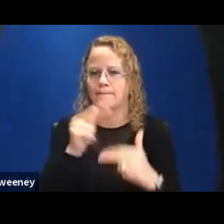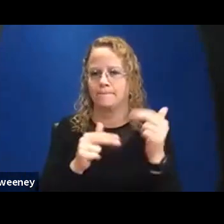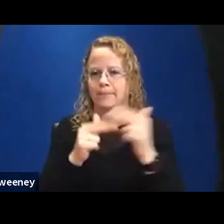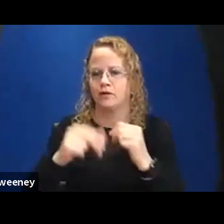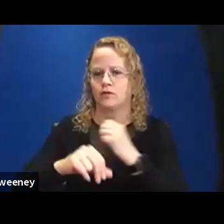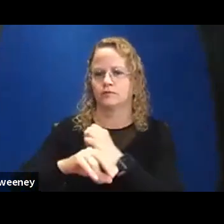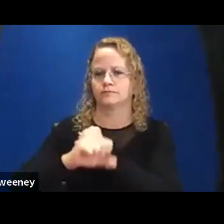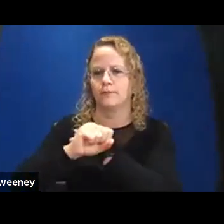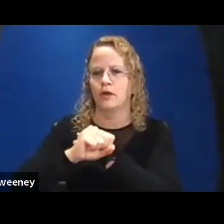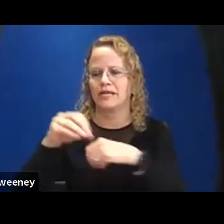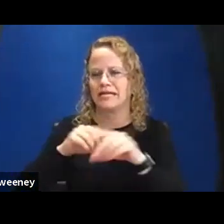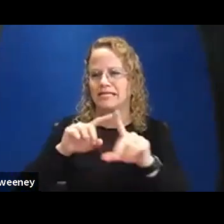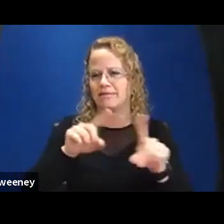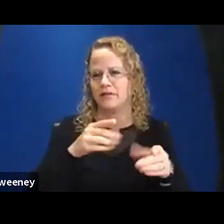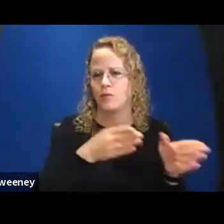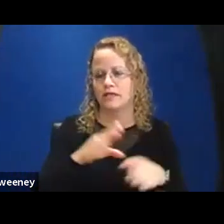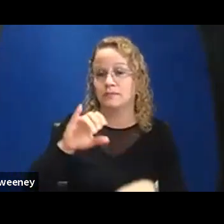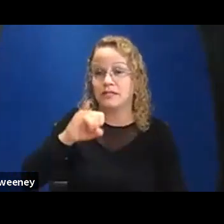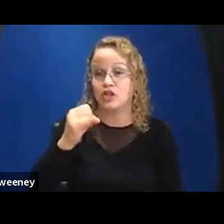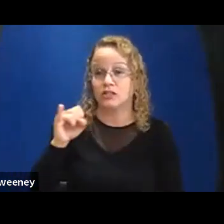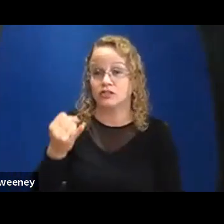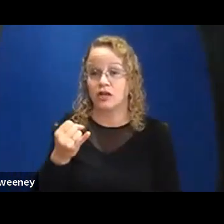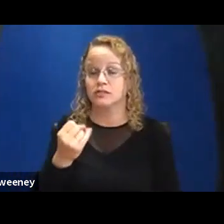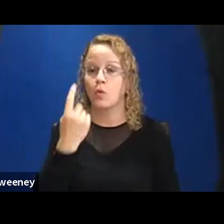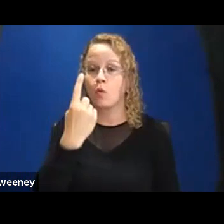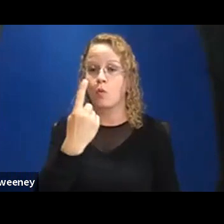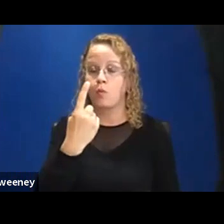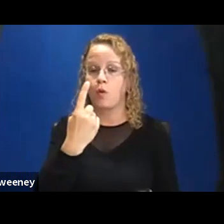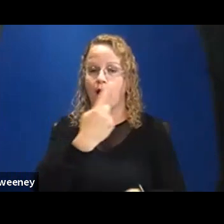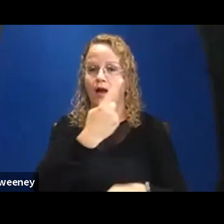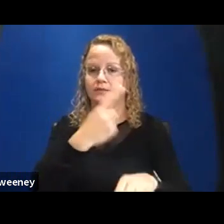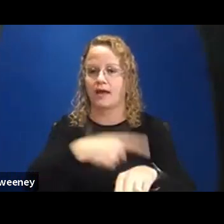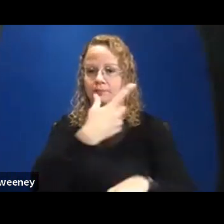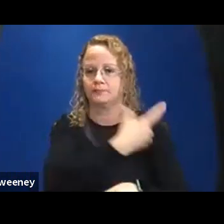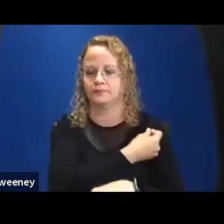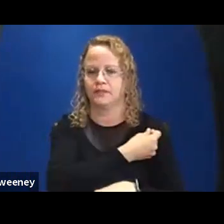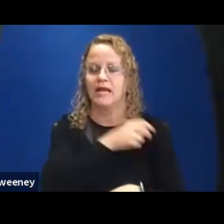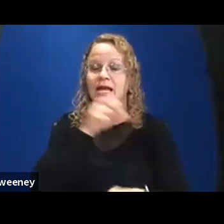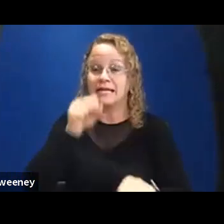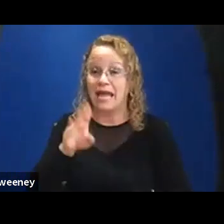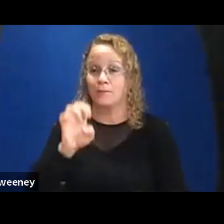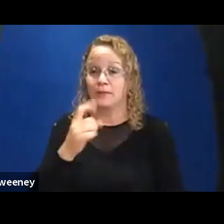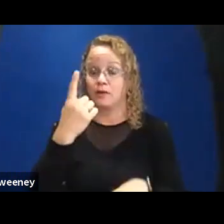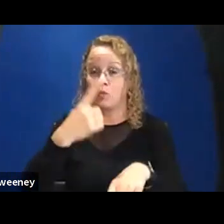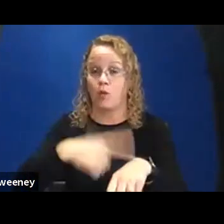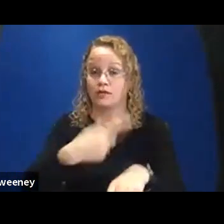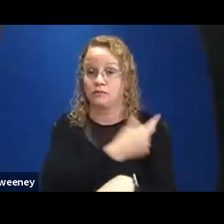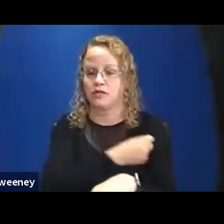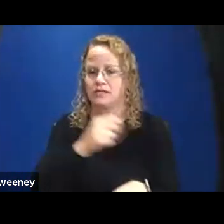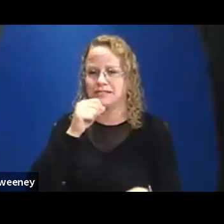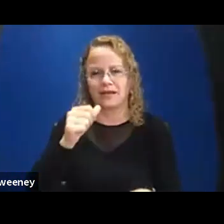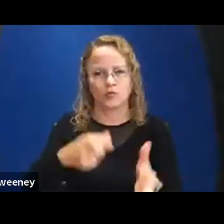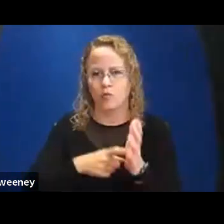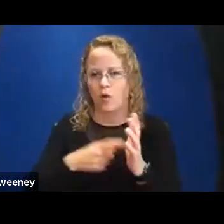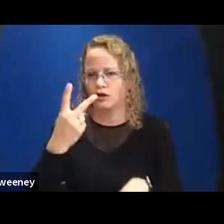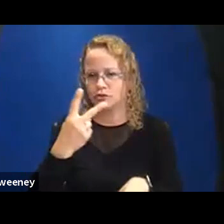different ways. But the Johnson & Johnson is a one-shot piece, and it can be a one-shot piece. It doesn't have to require 2 shots